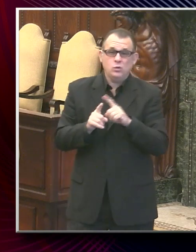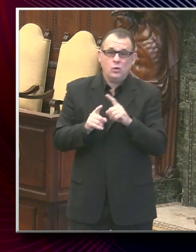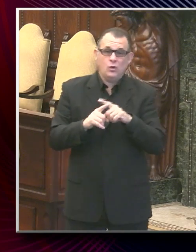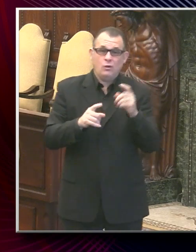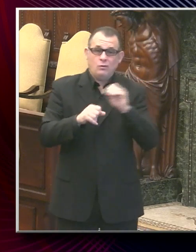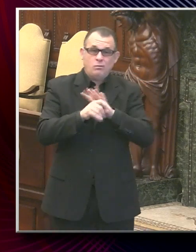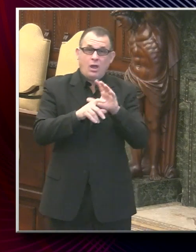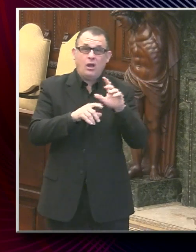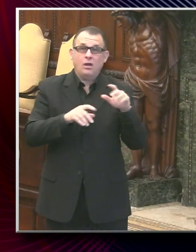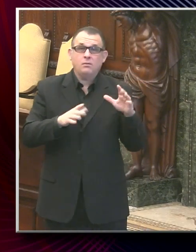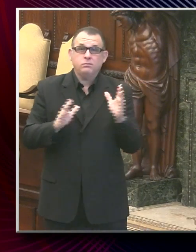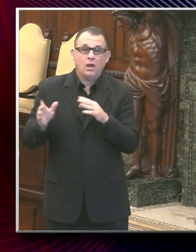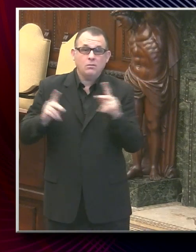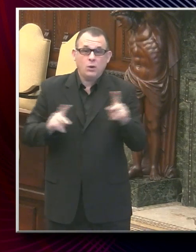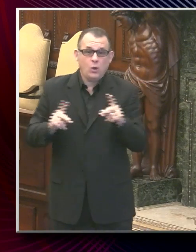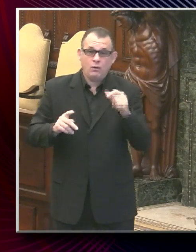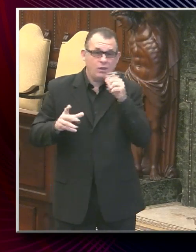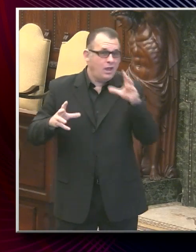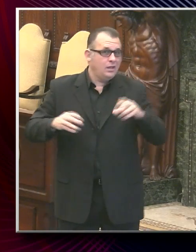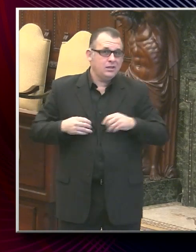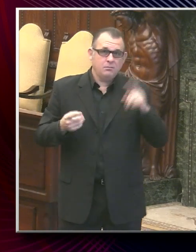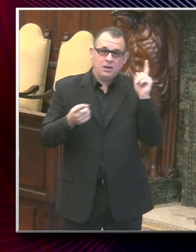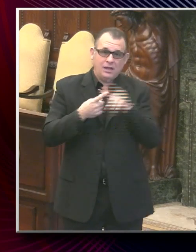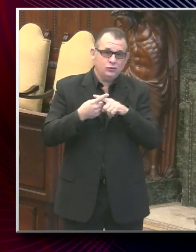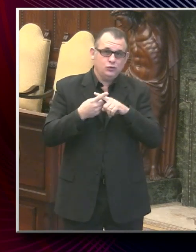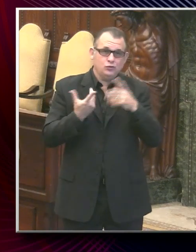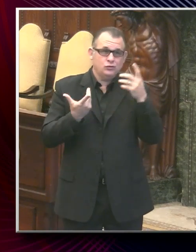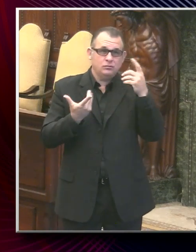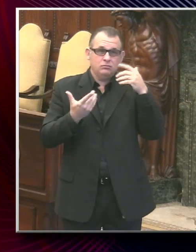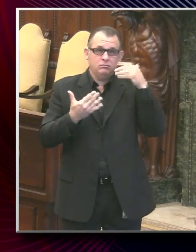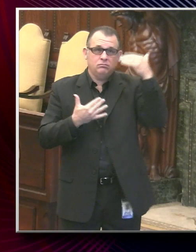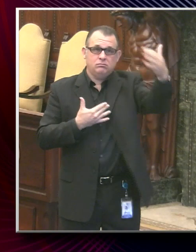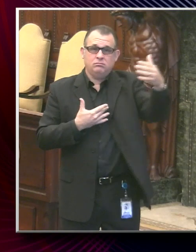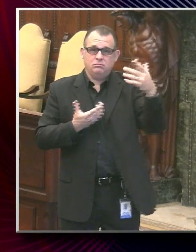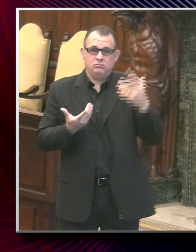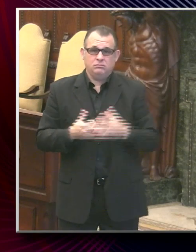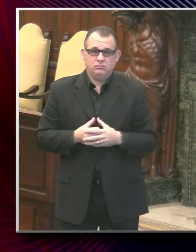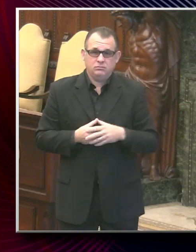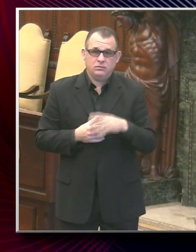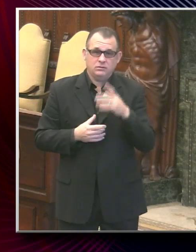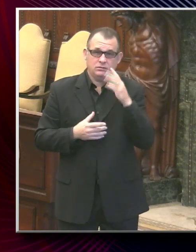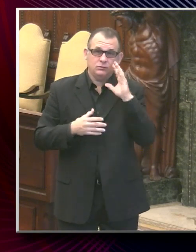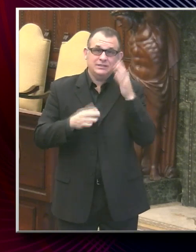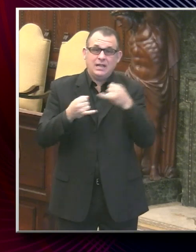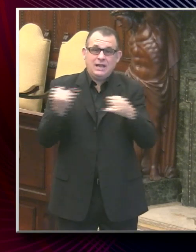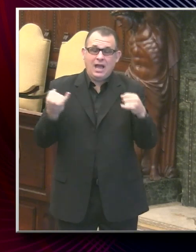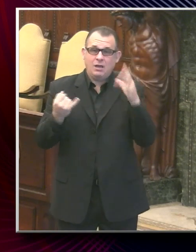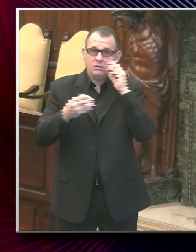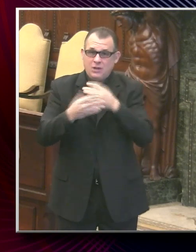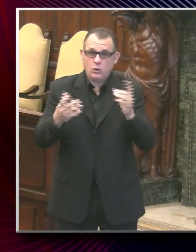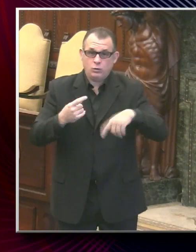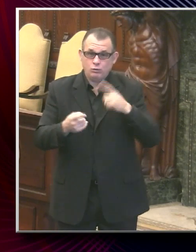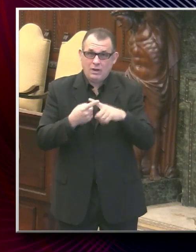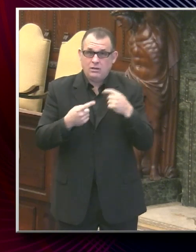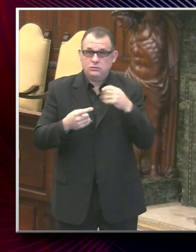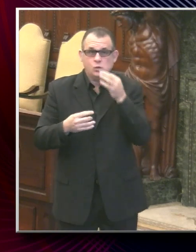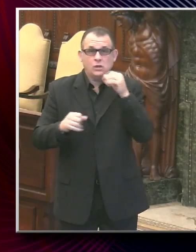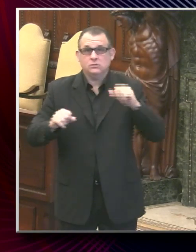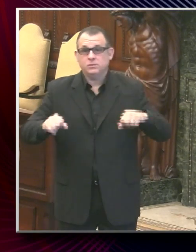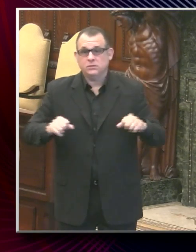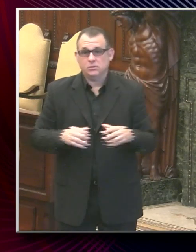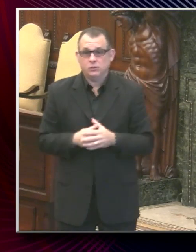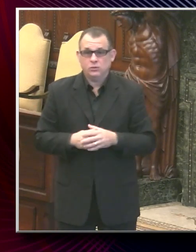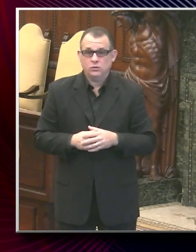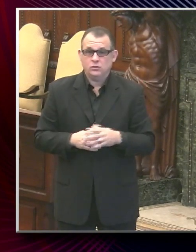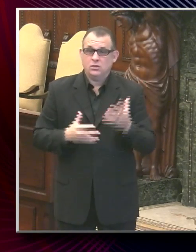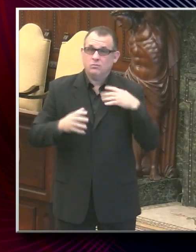until further notice. A timeline when such activities may resume will be communicated as soon as possible. To be clear, this